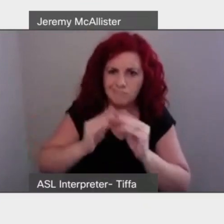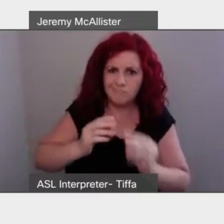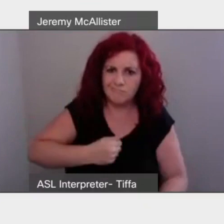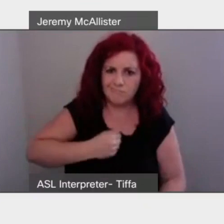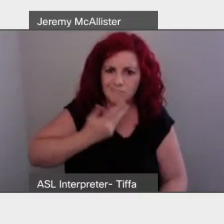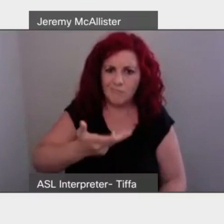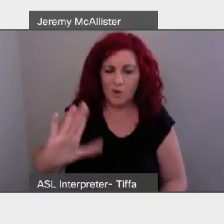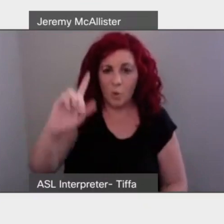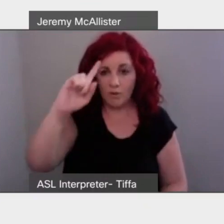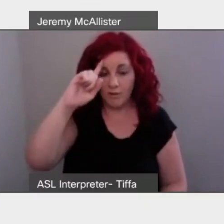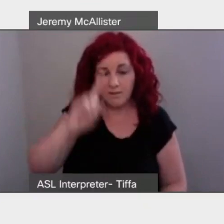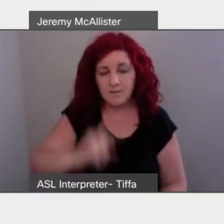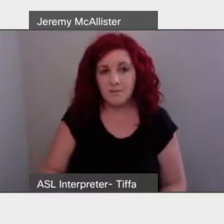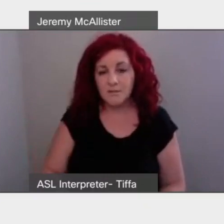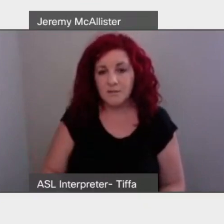thoughts.